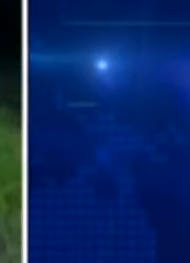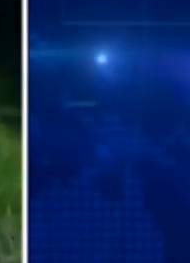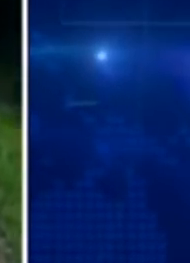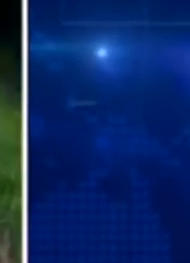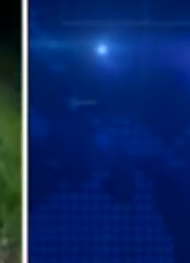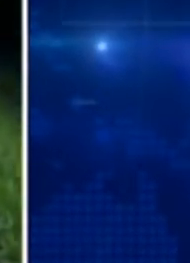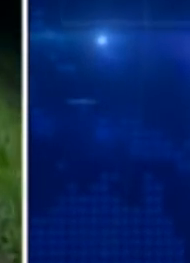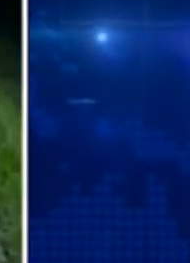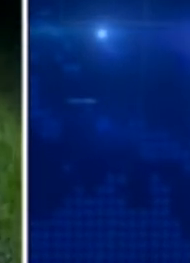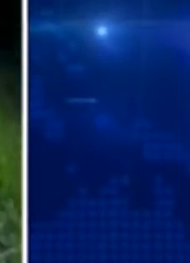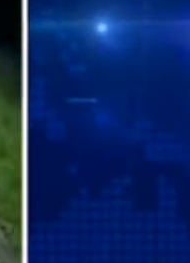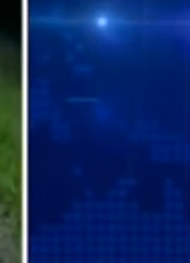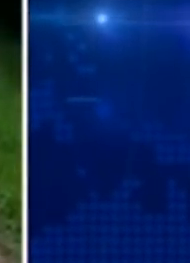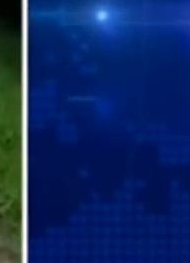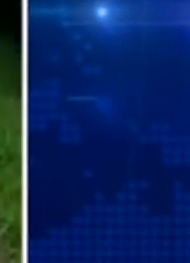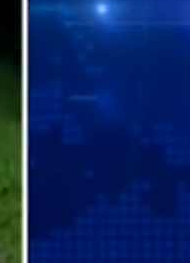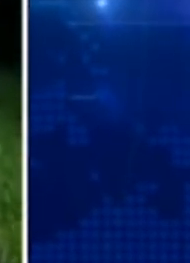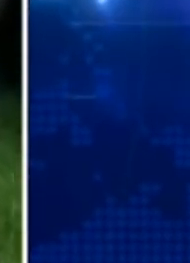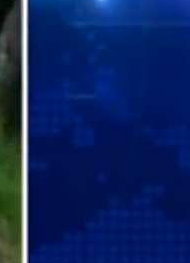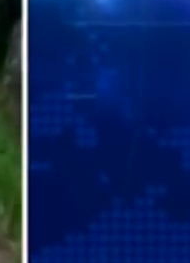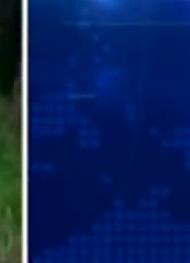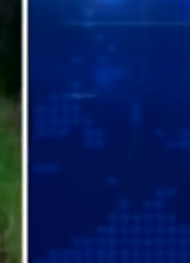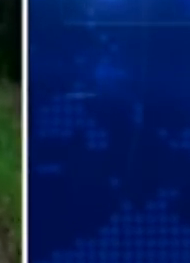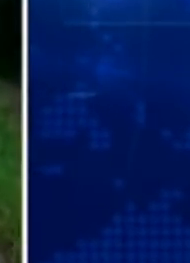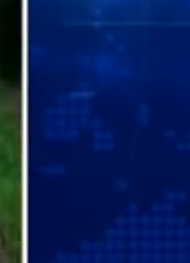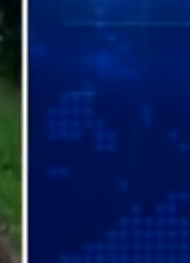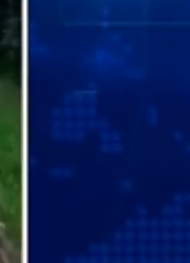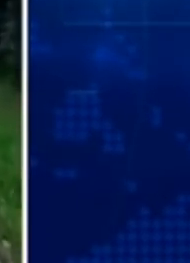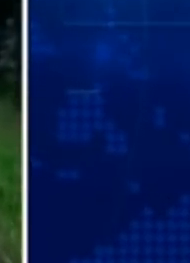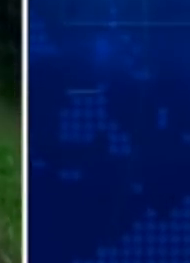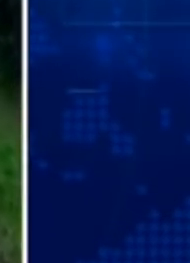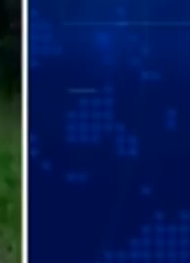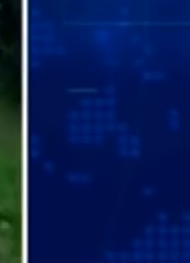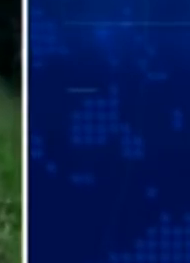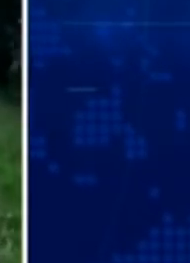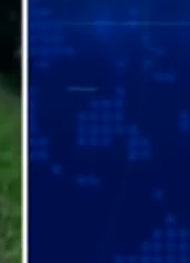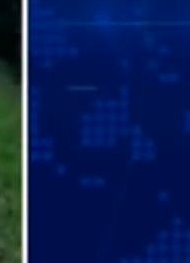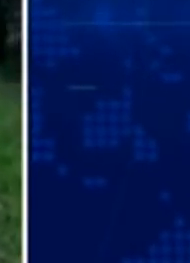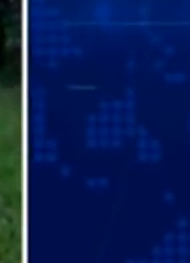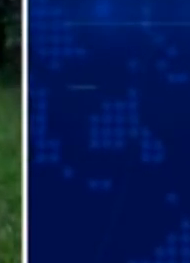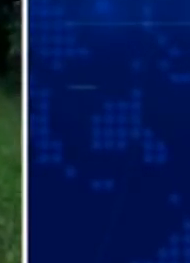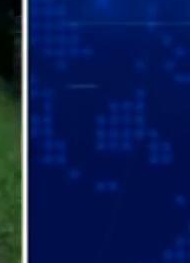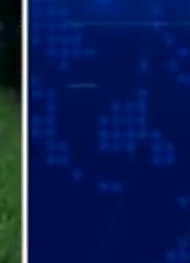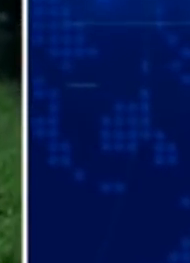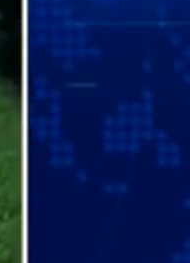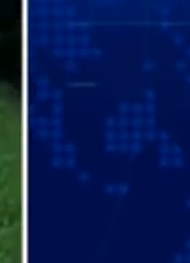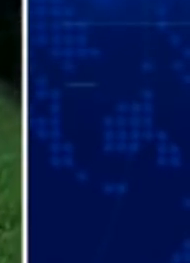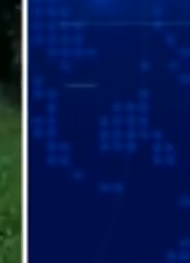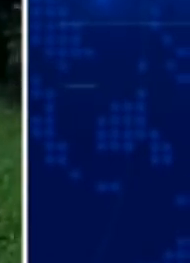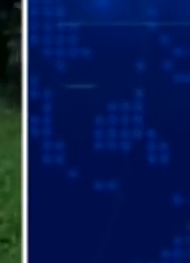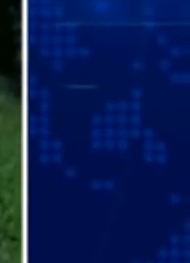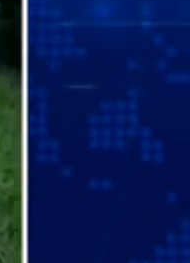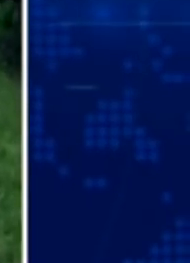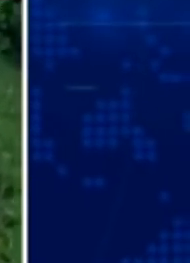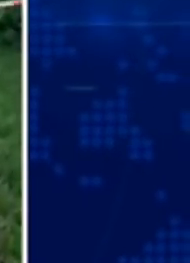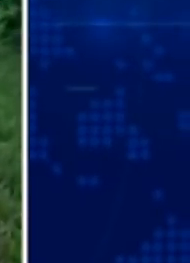confidently go on air with, because at the moment I did not, have that one on my hands. What I can tell you is that,